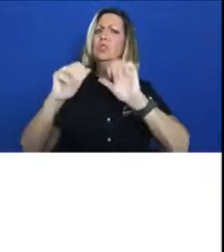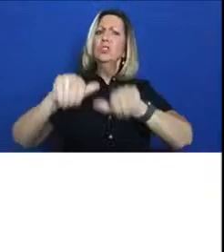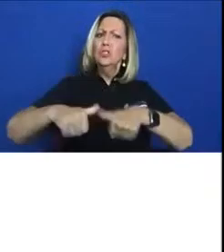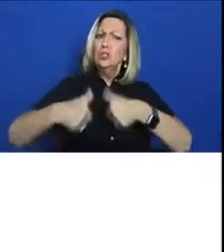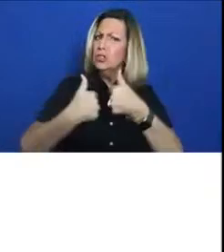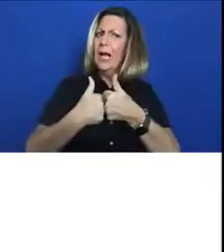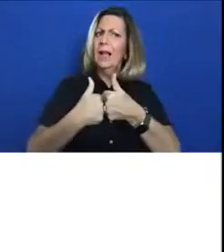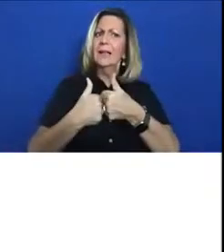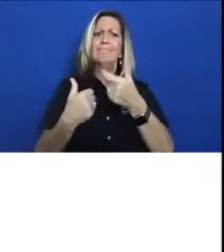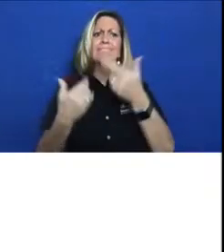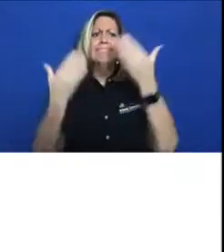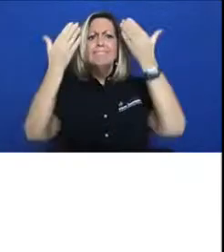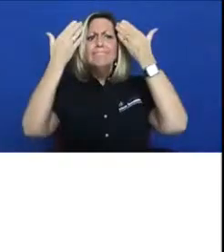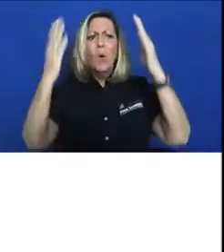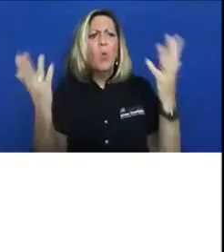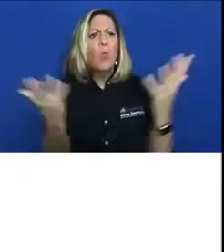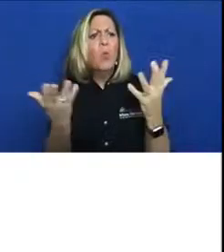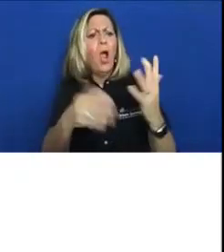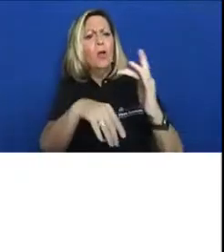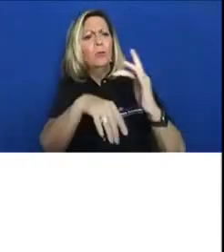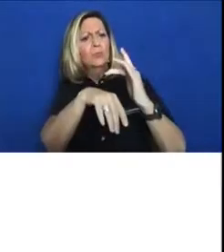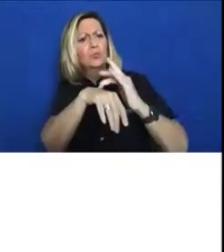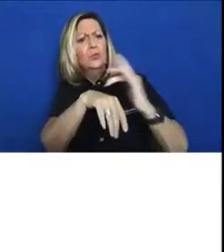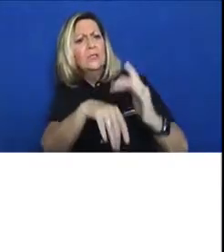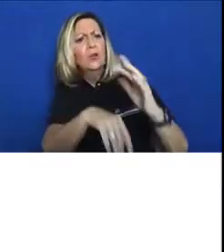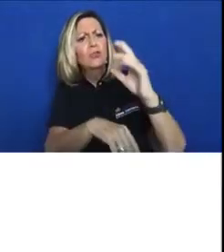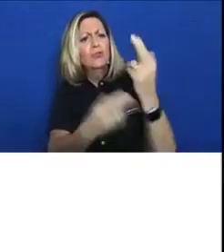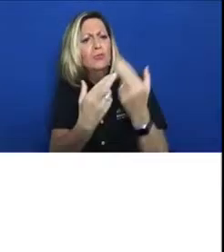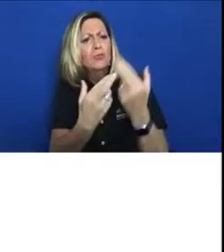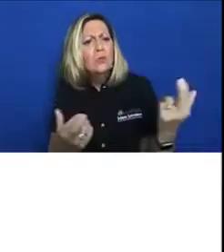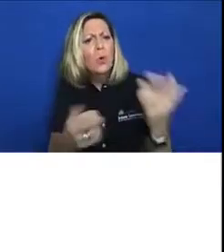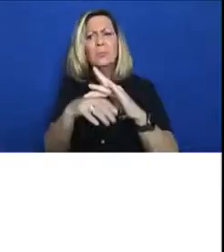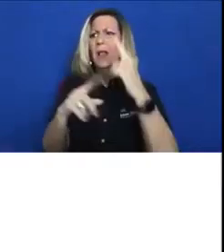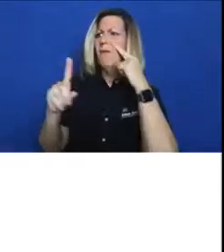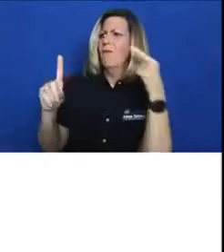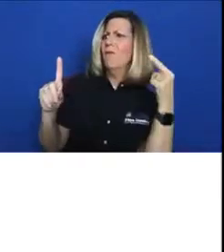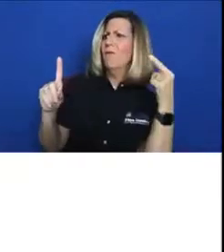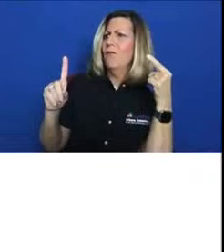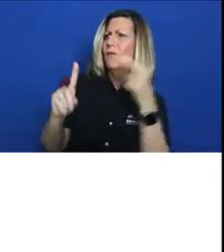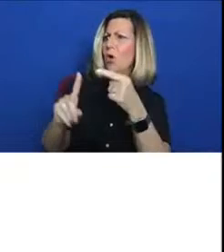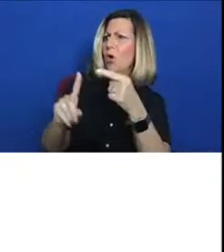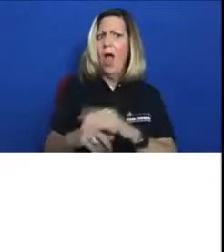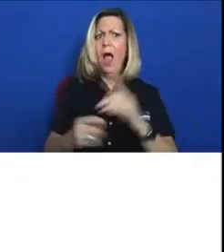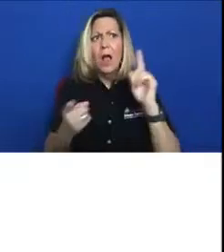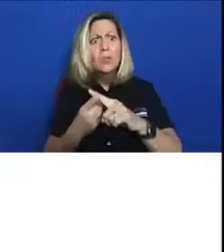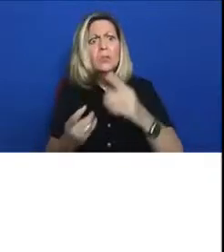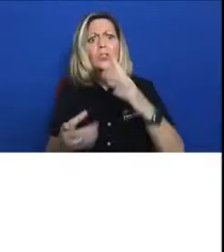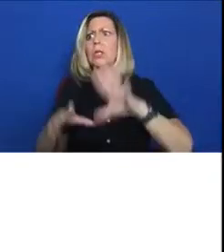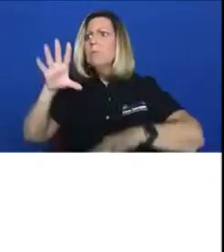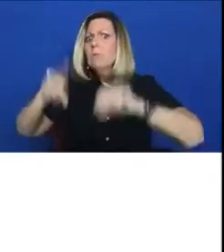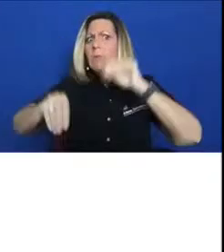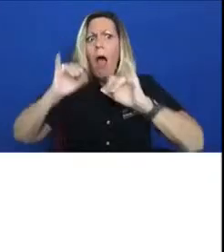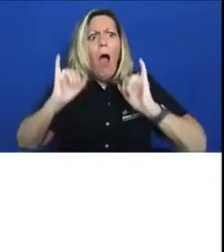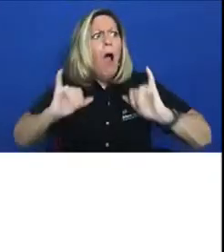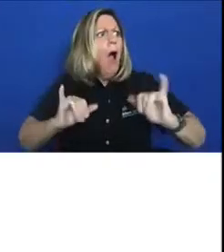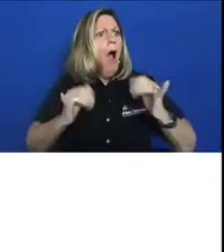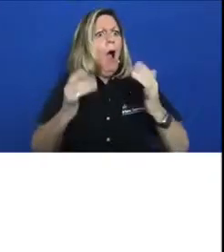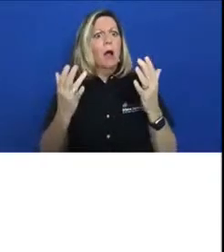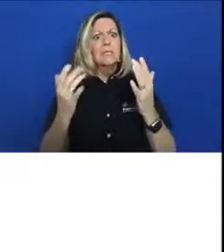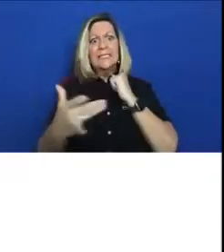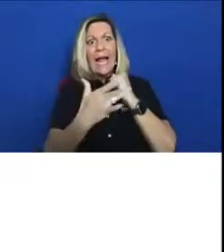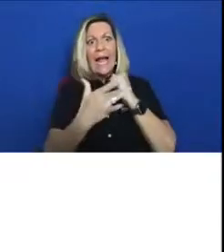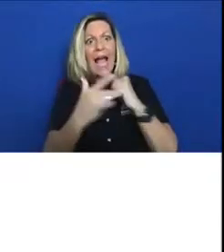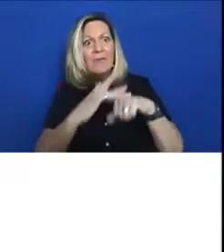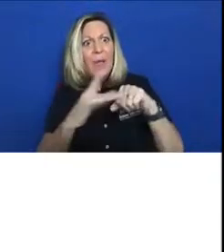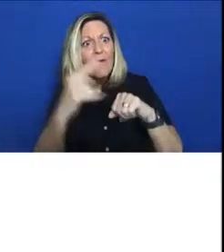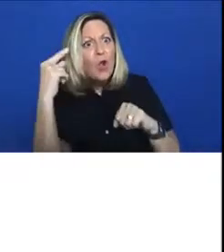Over the years, Christy has faced many communication challenges and didn't know what resources were available for her.